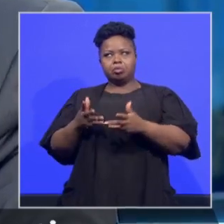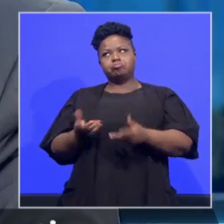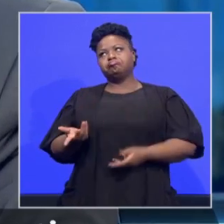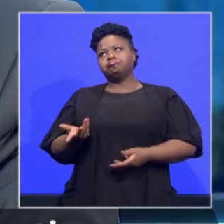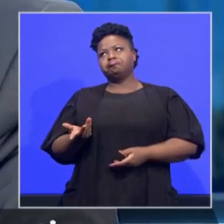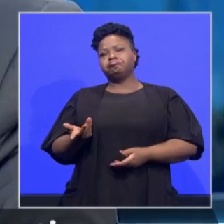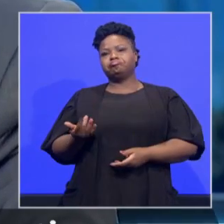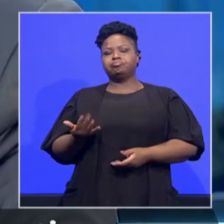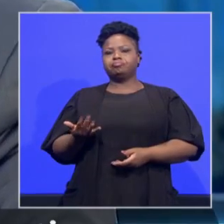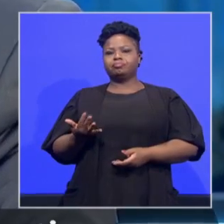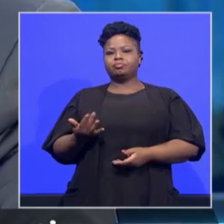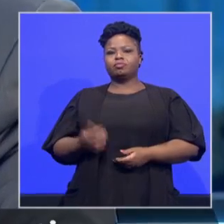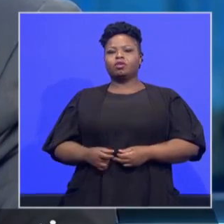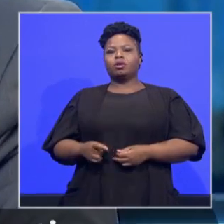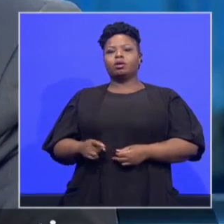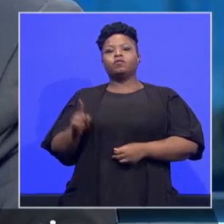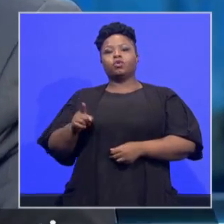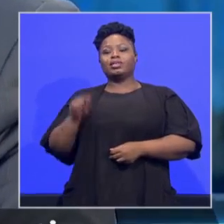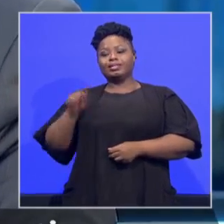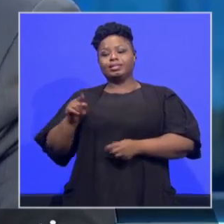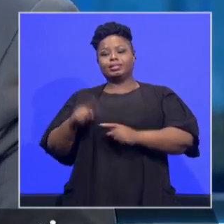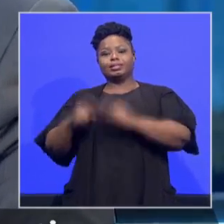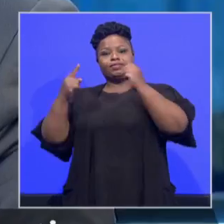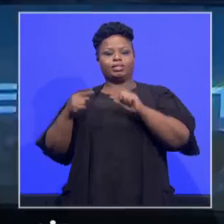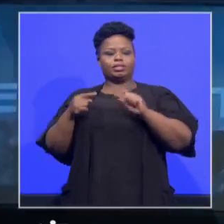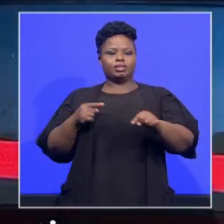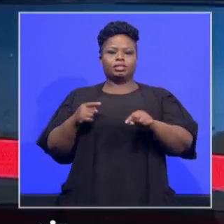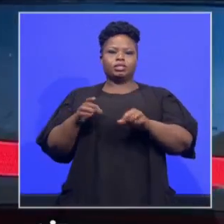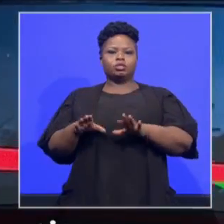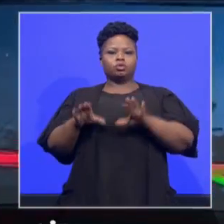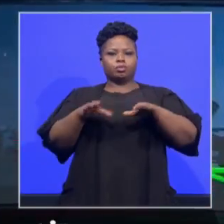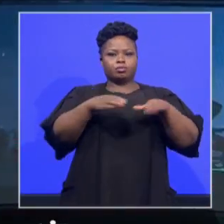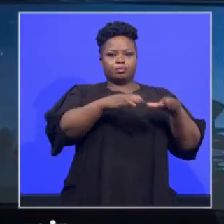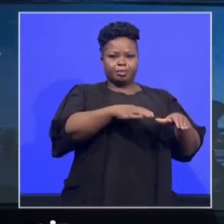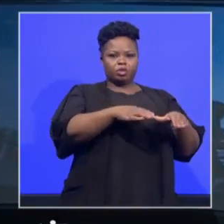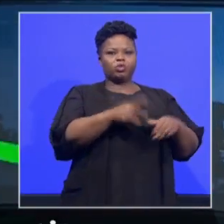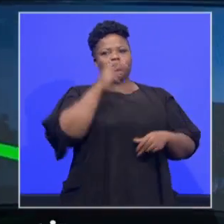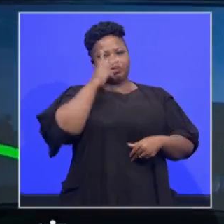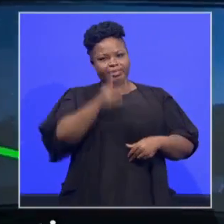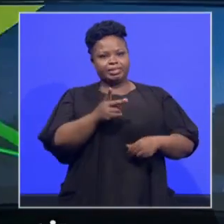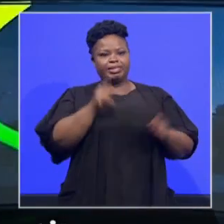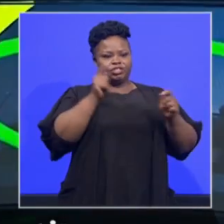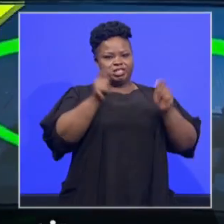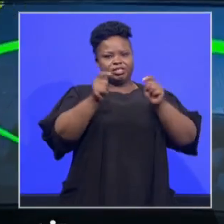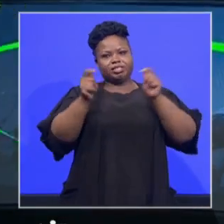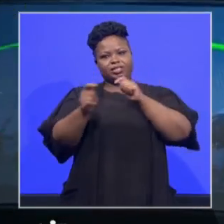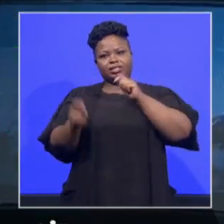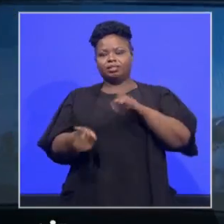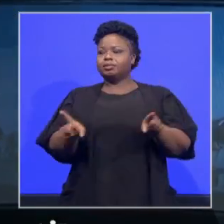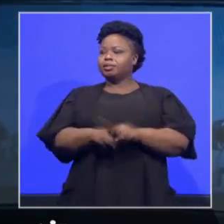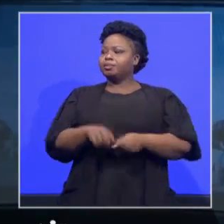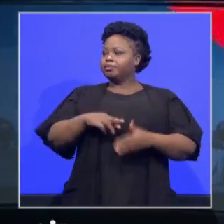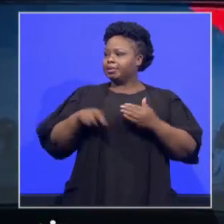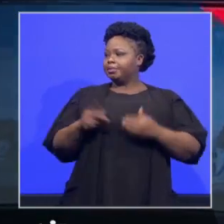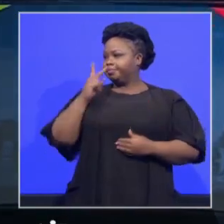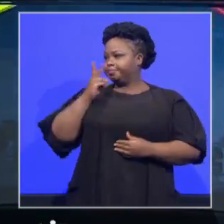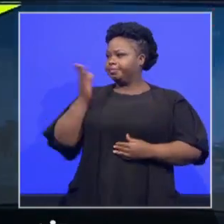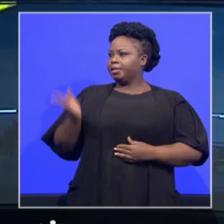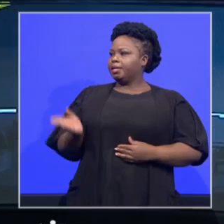if there's a change from one cluster to another, they sort of move in groups. You sort of see that change translate over. Let's look at some of the results coming out,